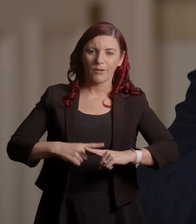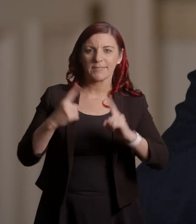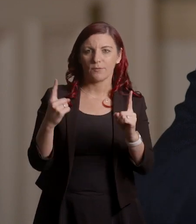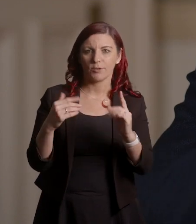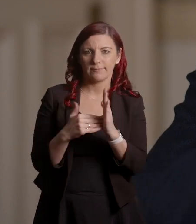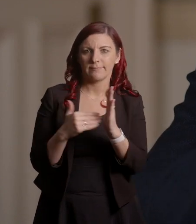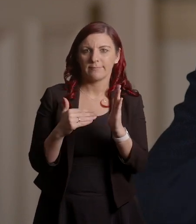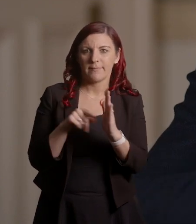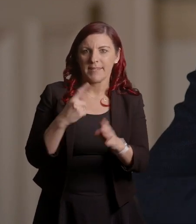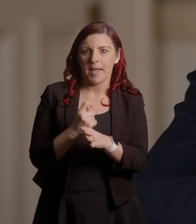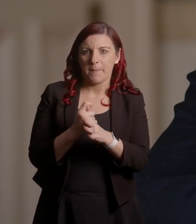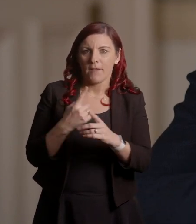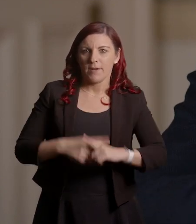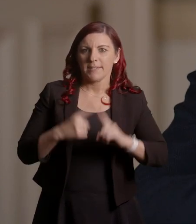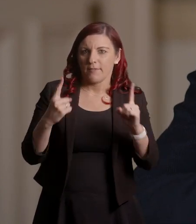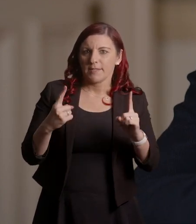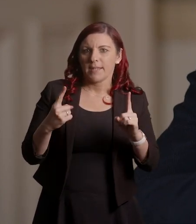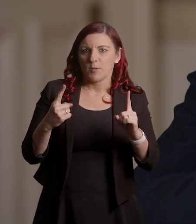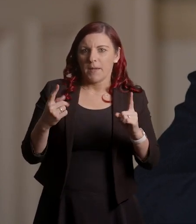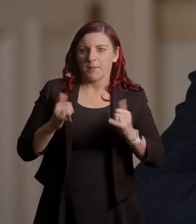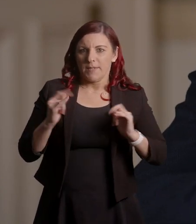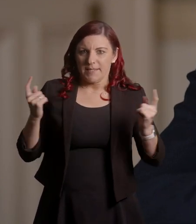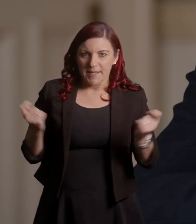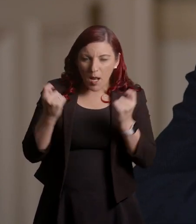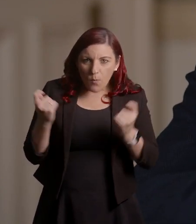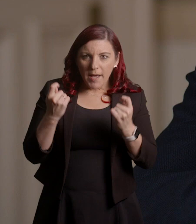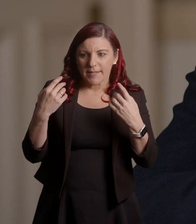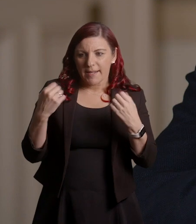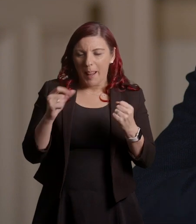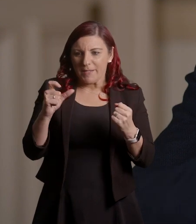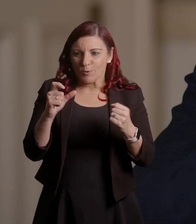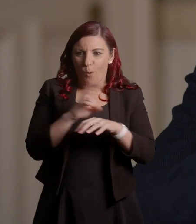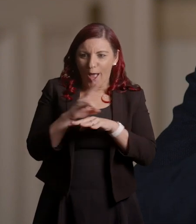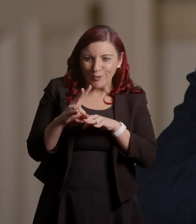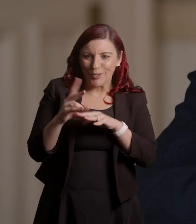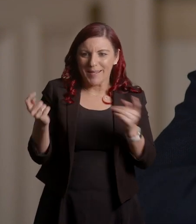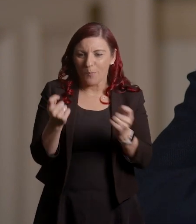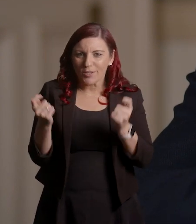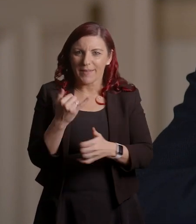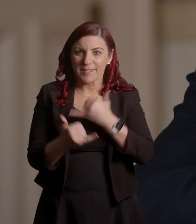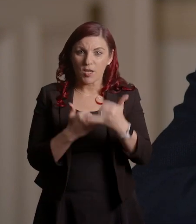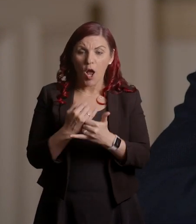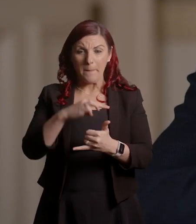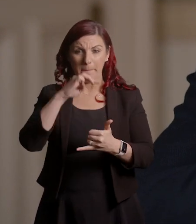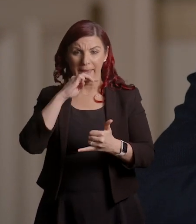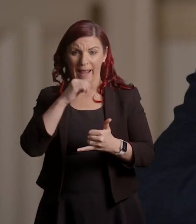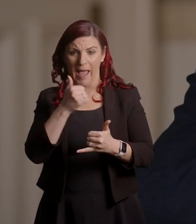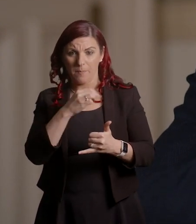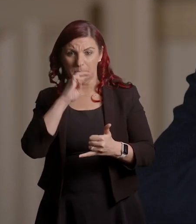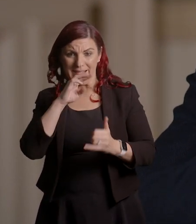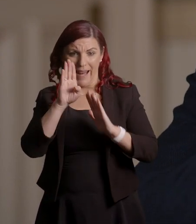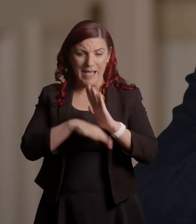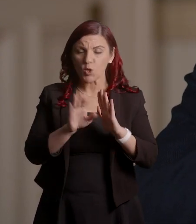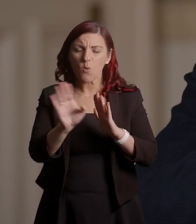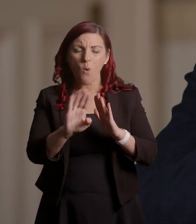it's very different this time around, and the celebrations are somewhat mooted. It doesn't necessarily take from it at all,